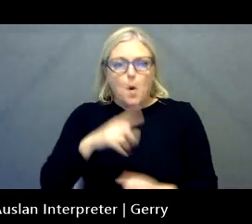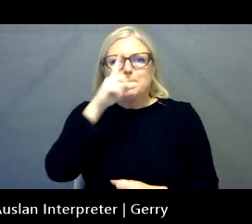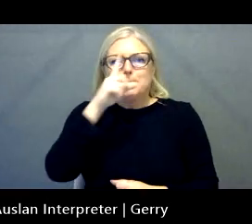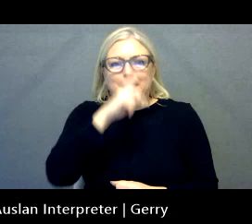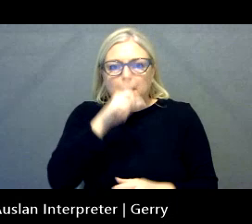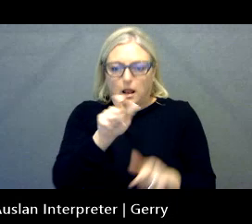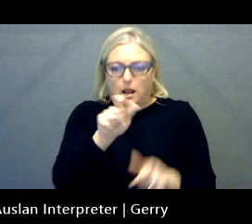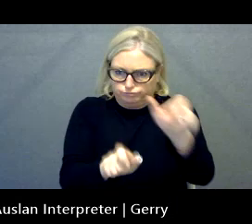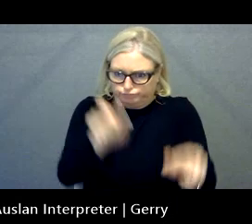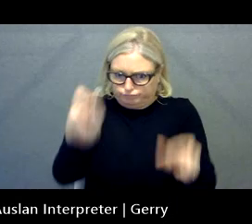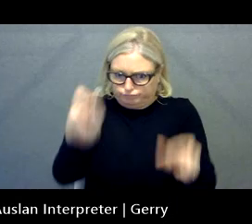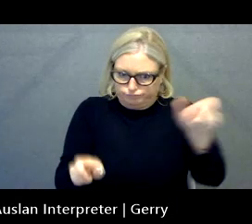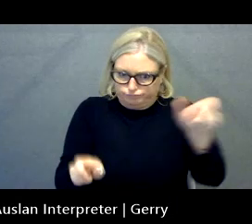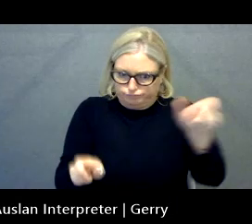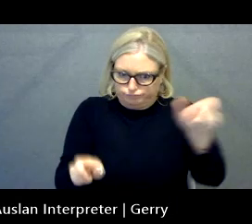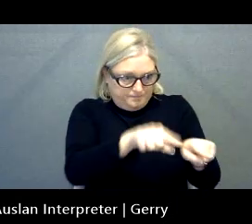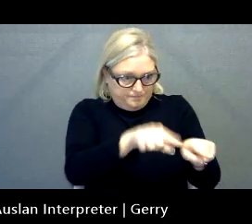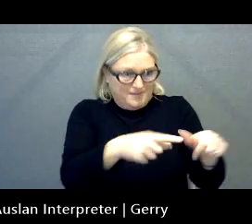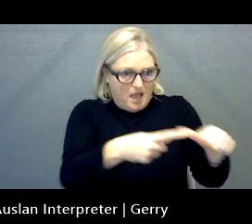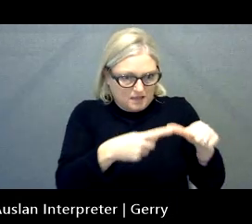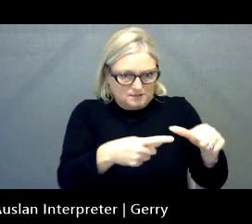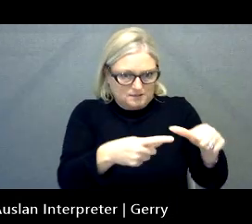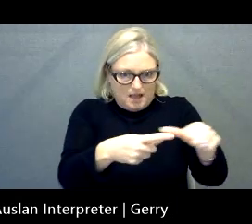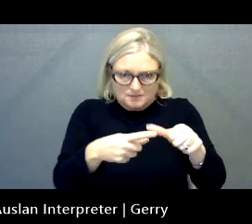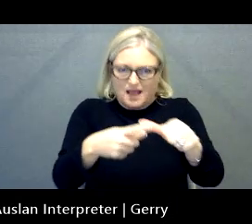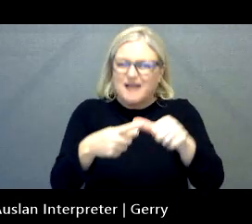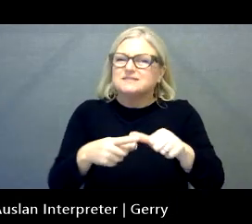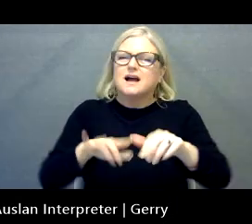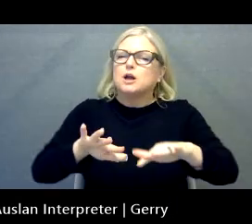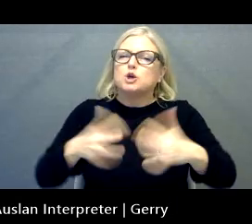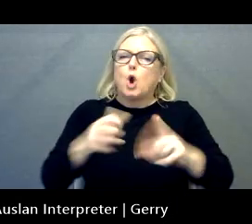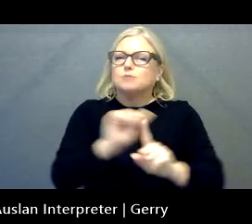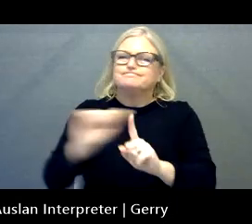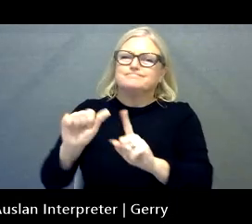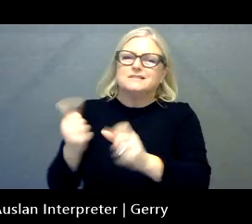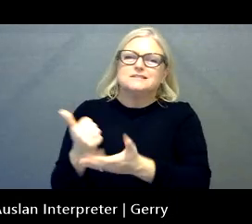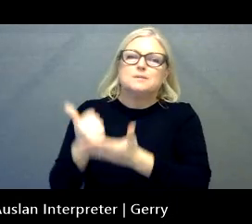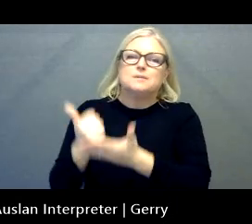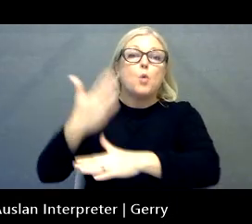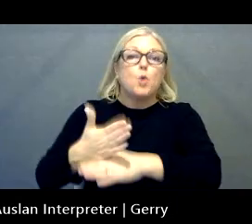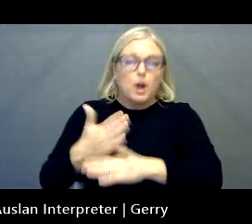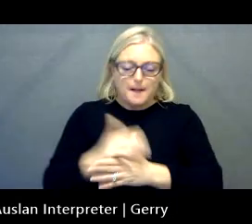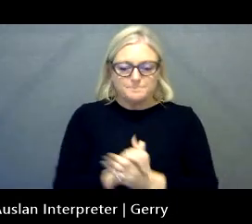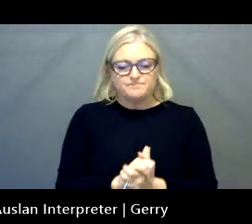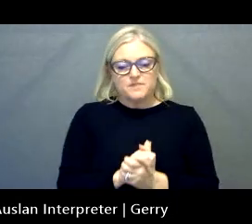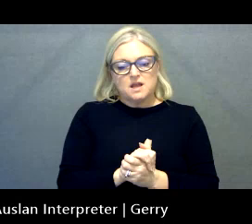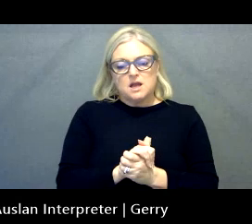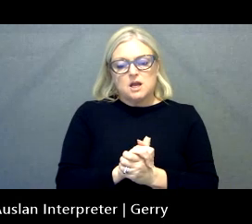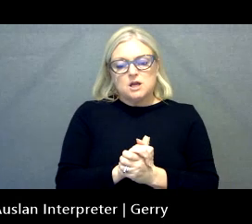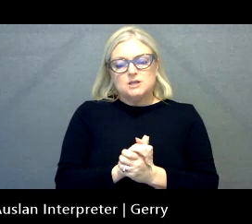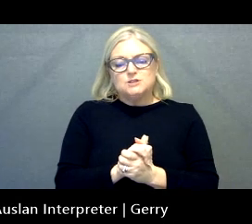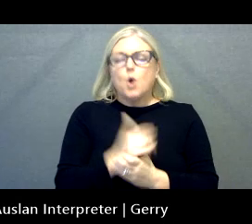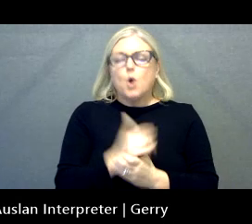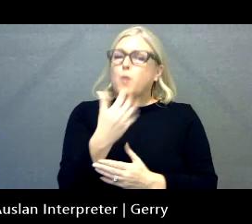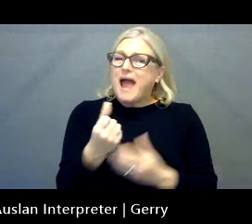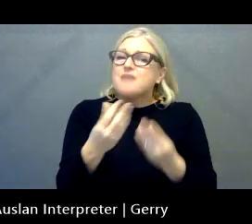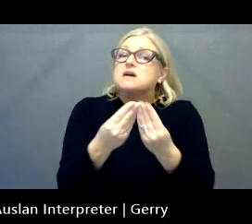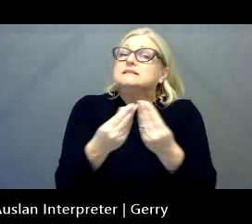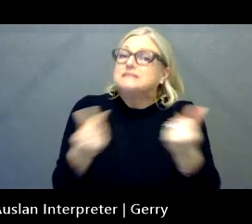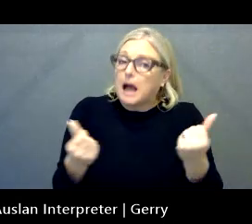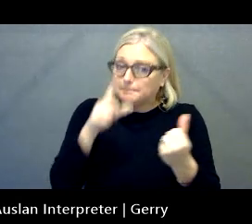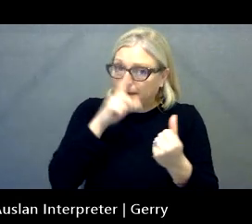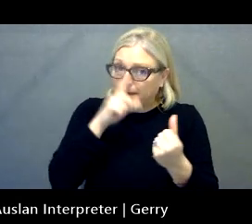with disability about their wellbeing. And then this hierarchy of some supported completion. So again, where the focus is on